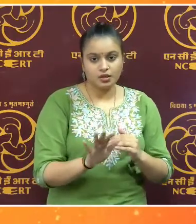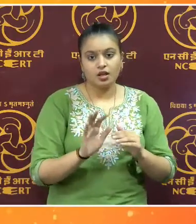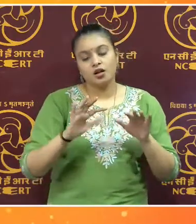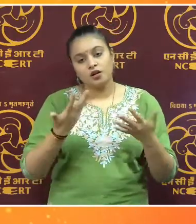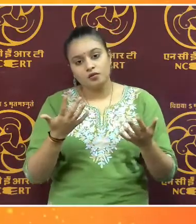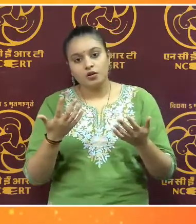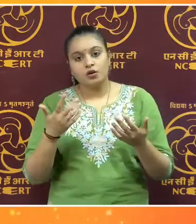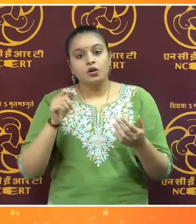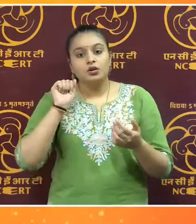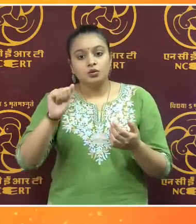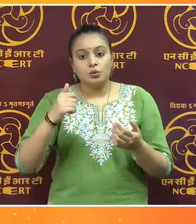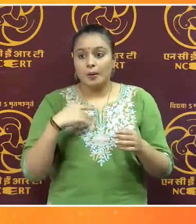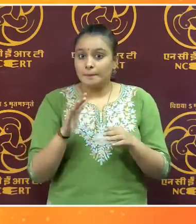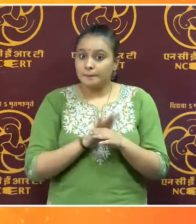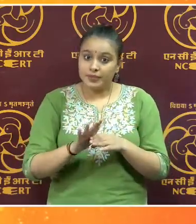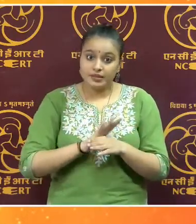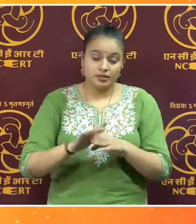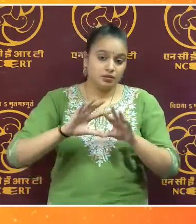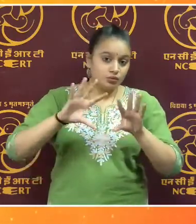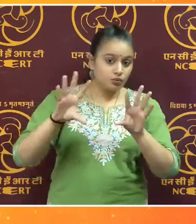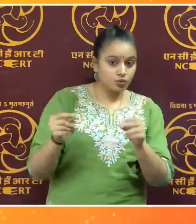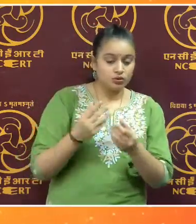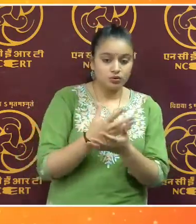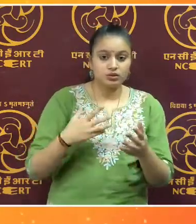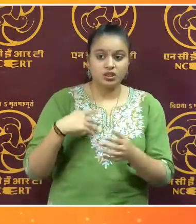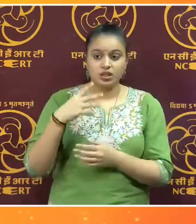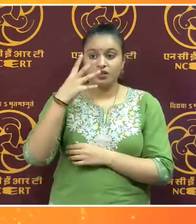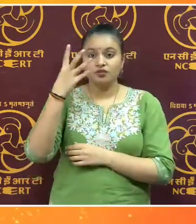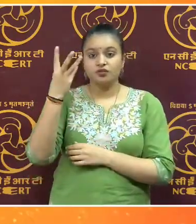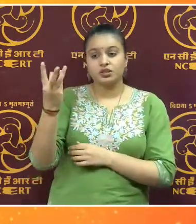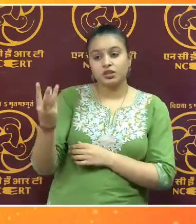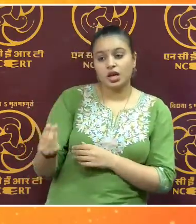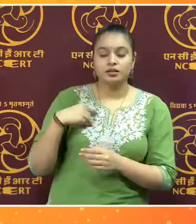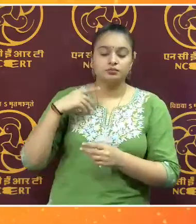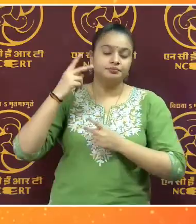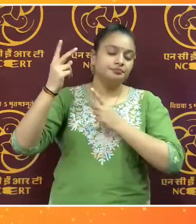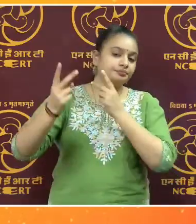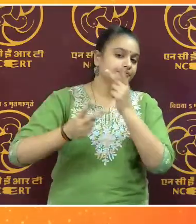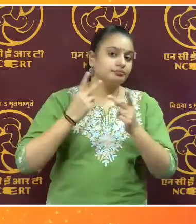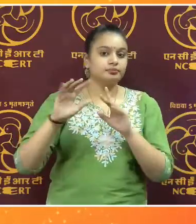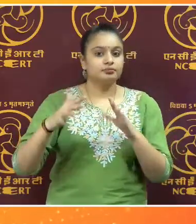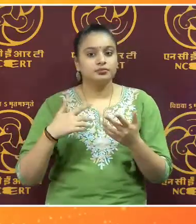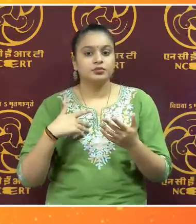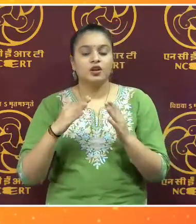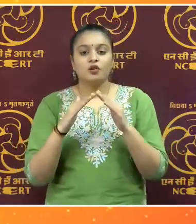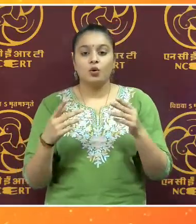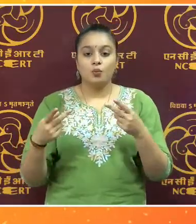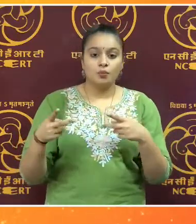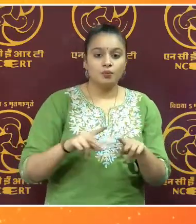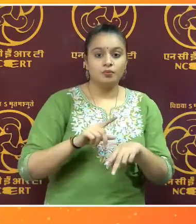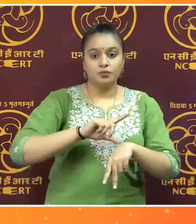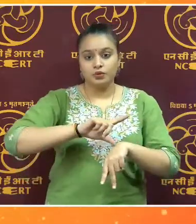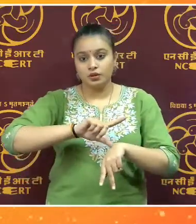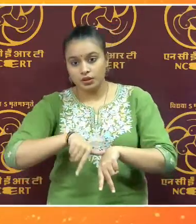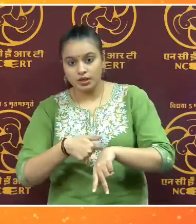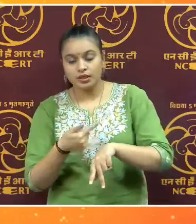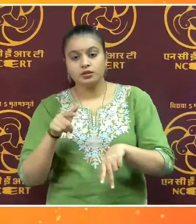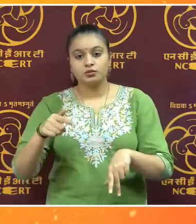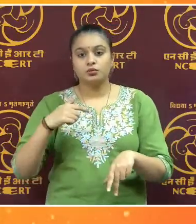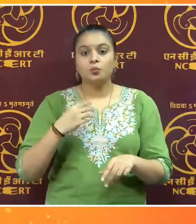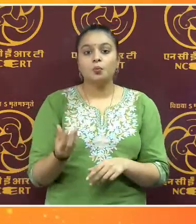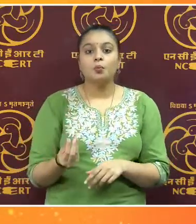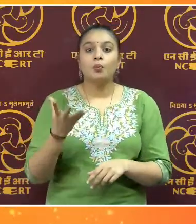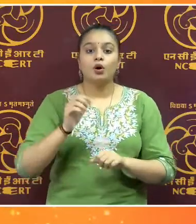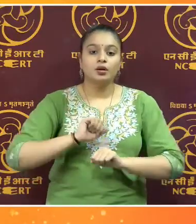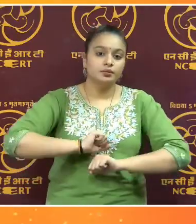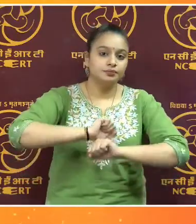because he was busy doing all that and the night was so adventurous and he got so late back home, he couldn't get early in the morning. Correct.